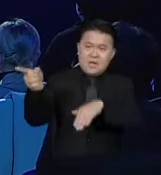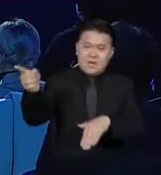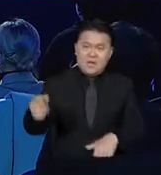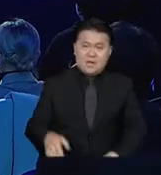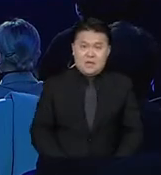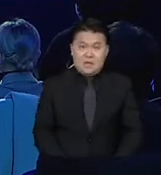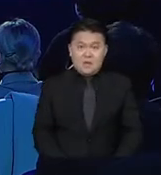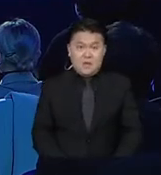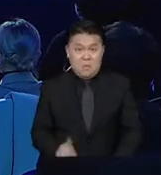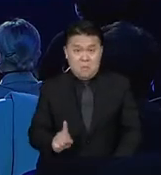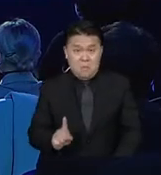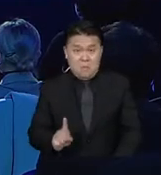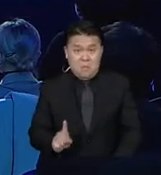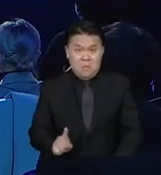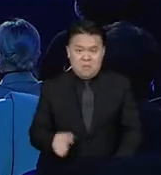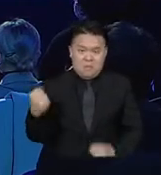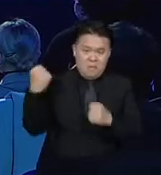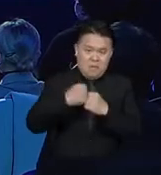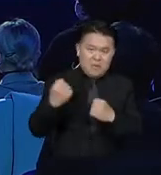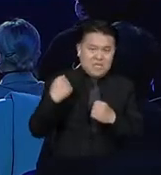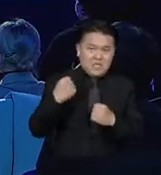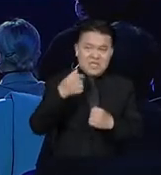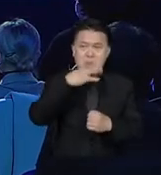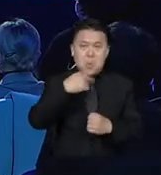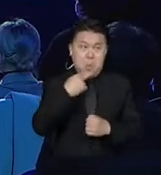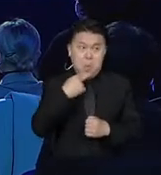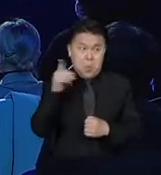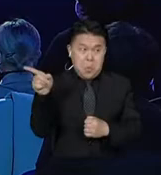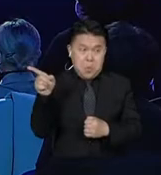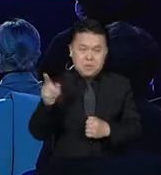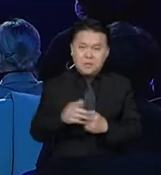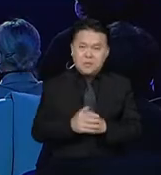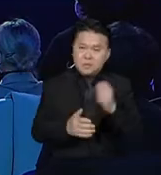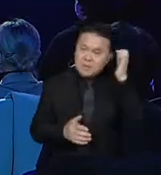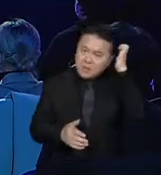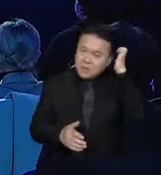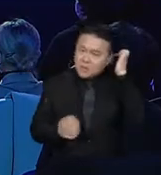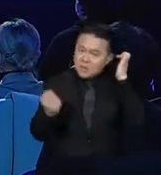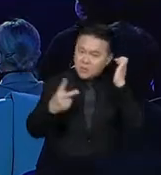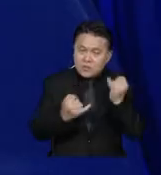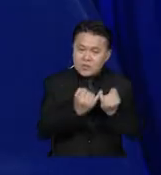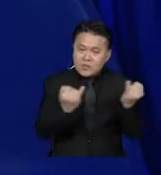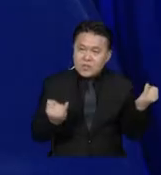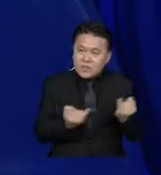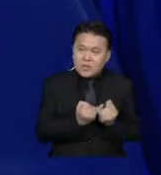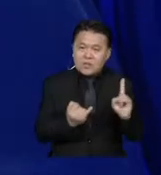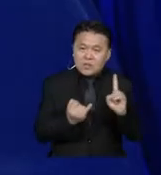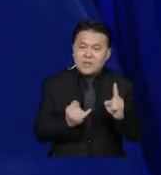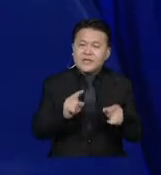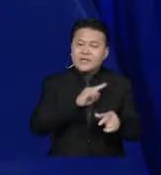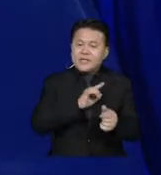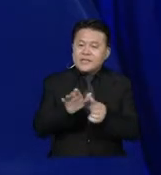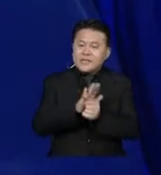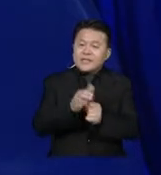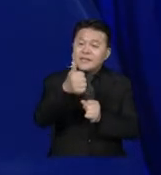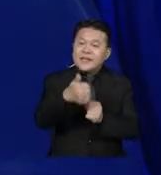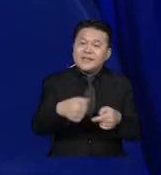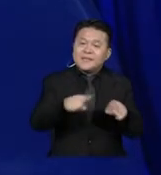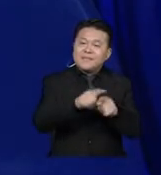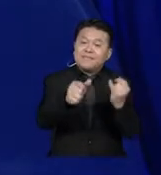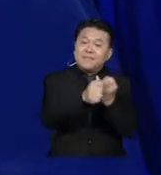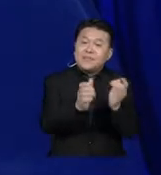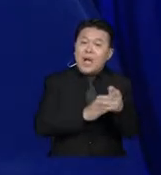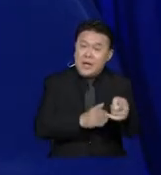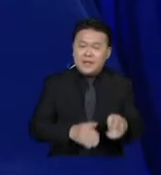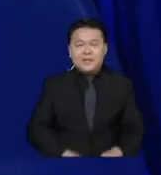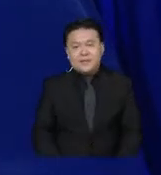to mate with the friendliest males. Just like dogs, selection for a friendlier nature has shaped